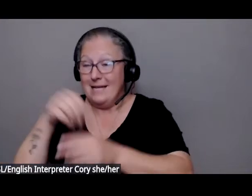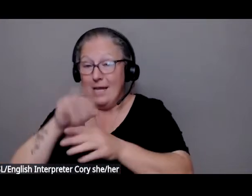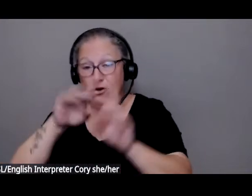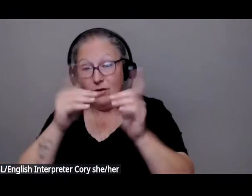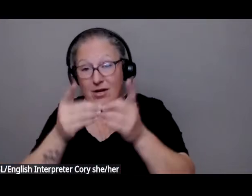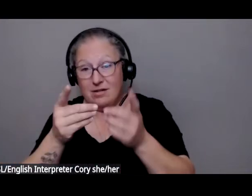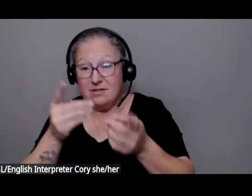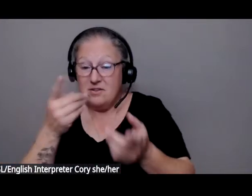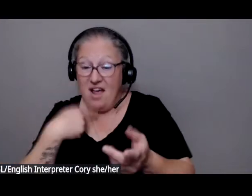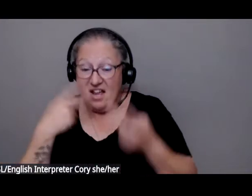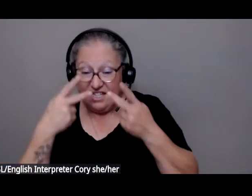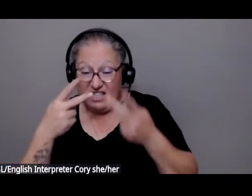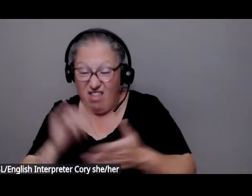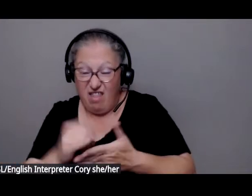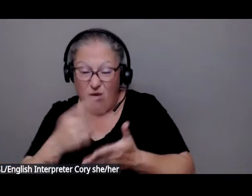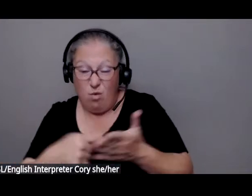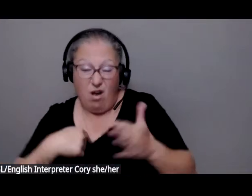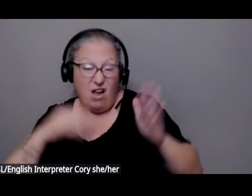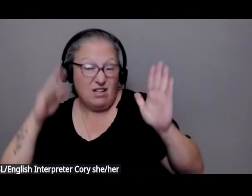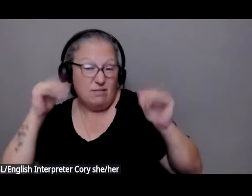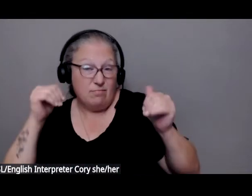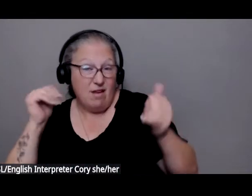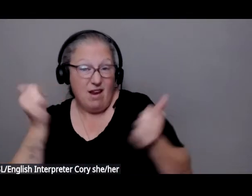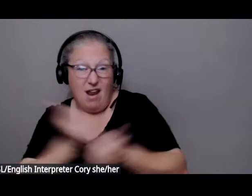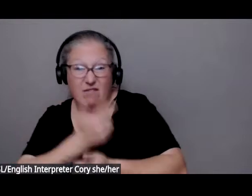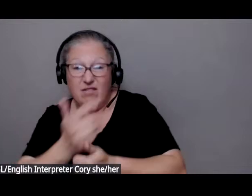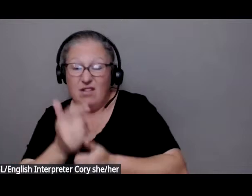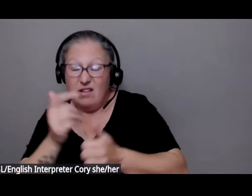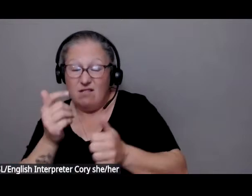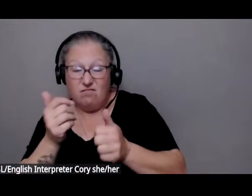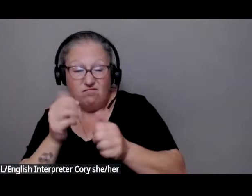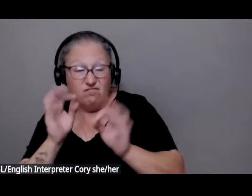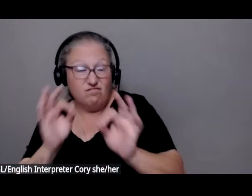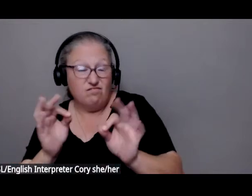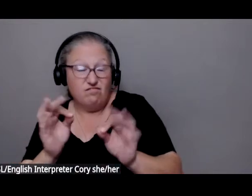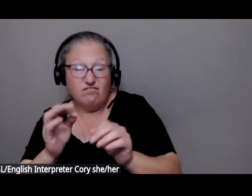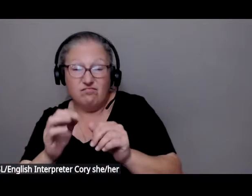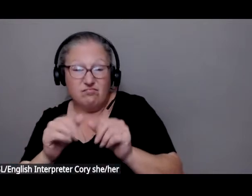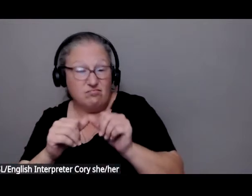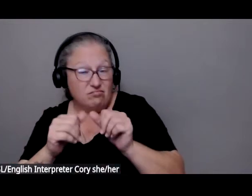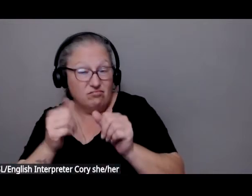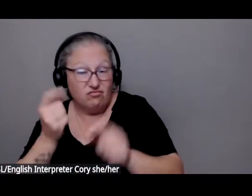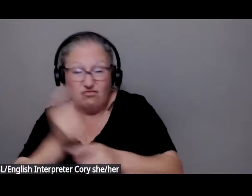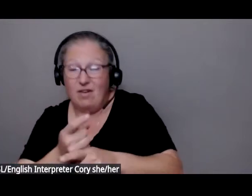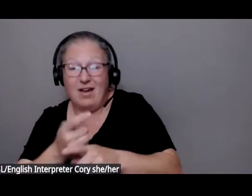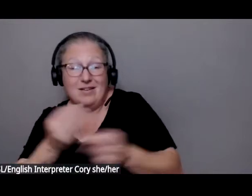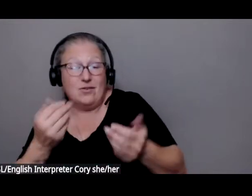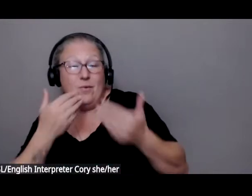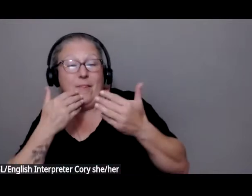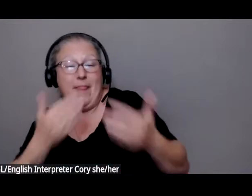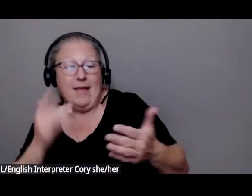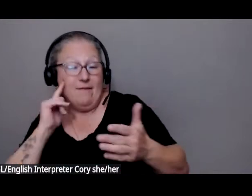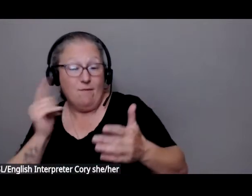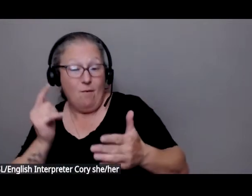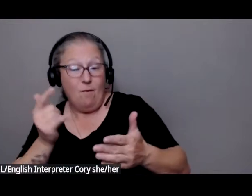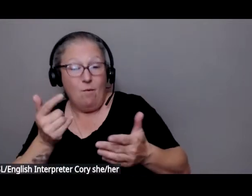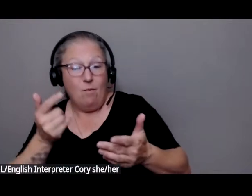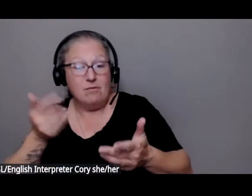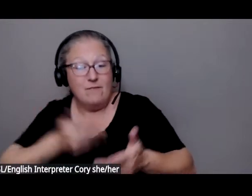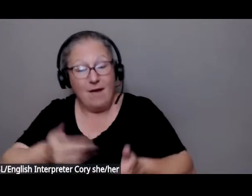expect. And so everything's all status quo. So thanks for having us. And any